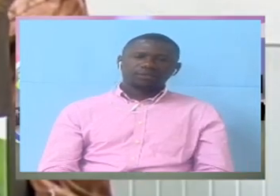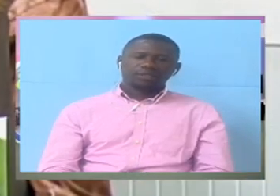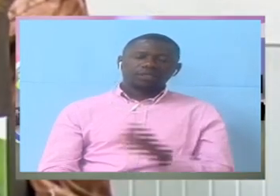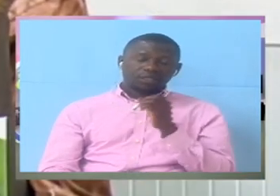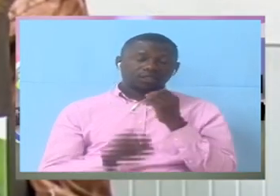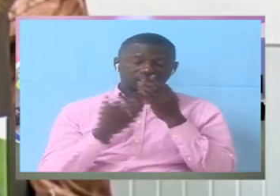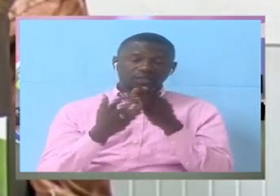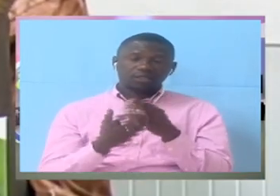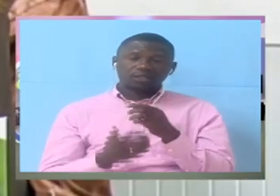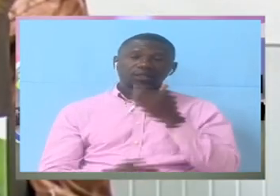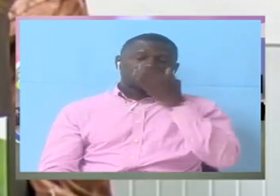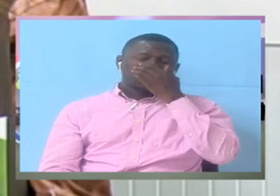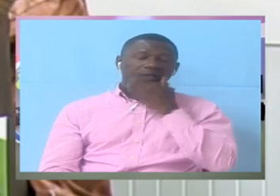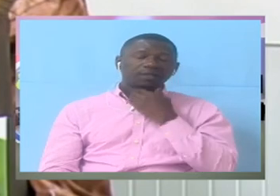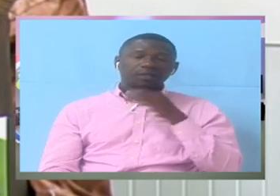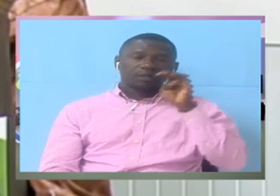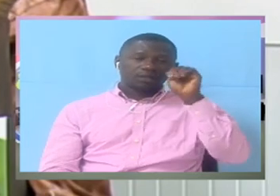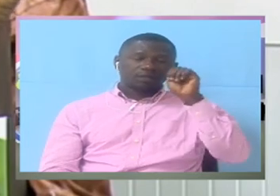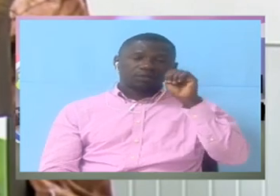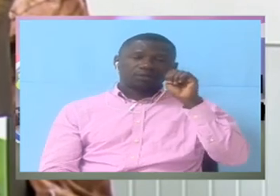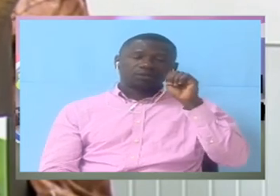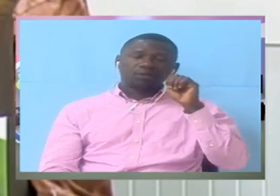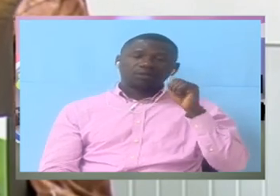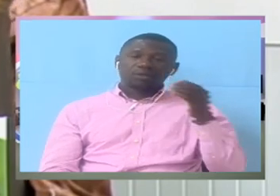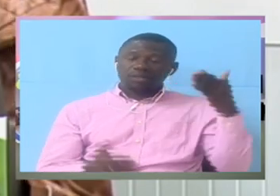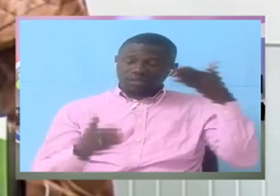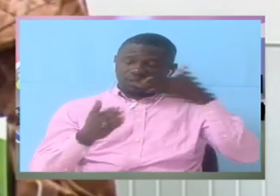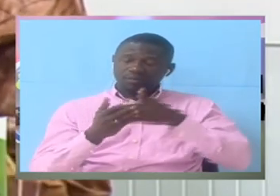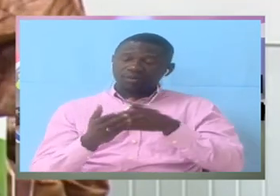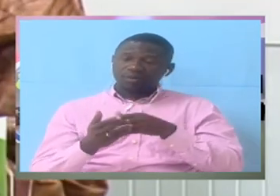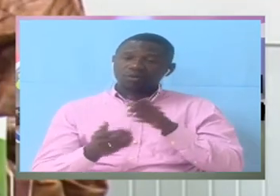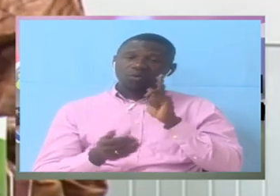He said Edward Sengate came here with 12 million.